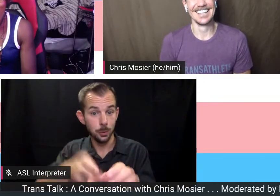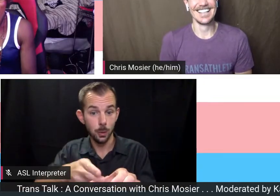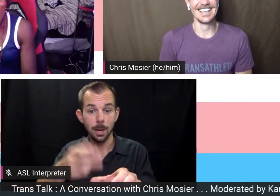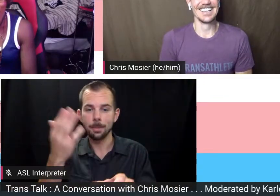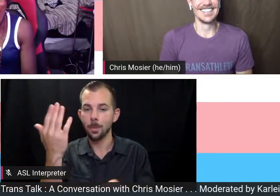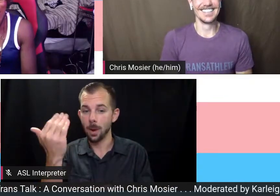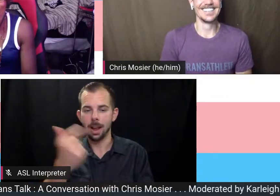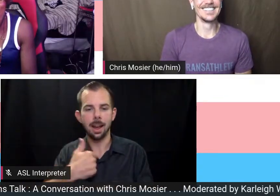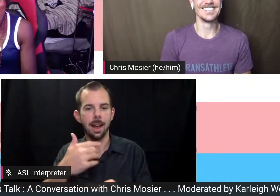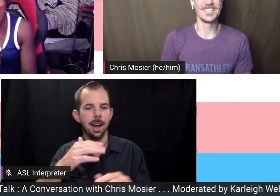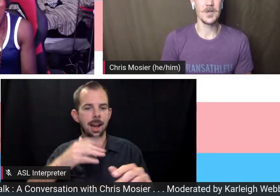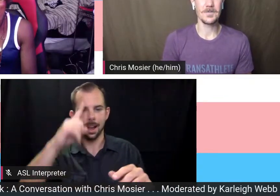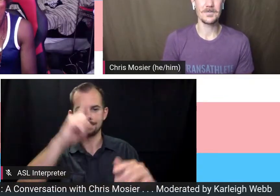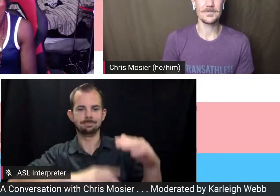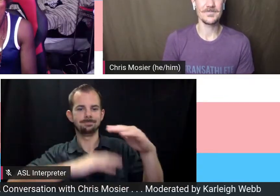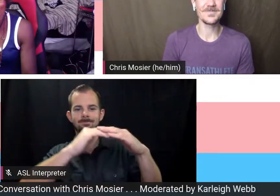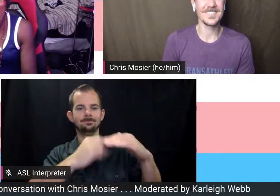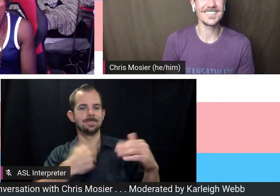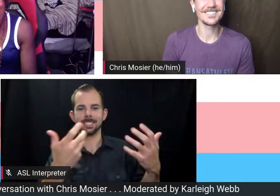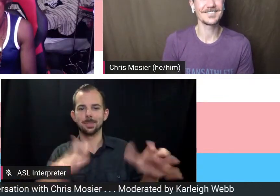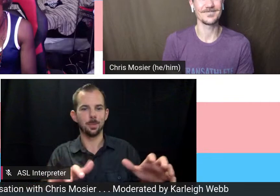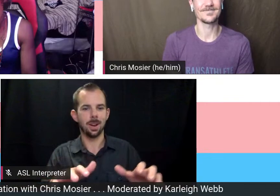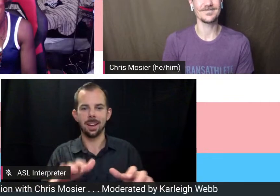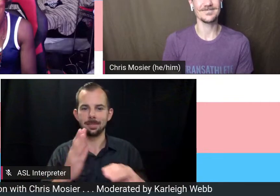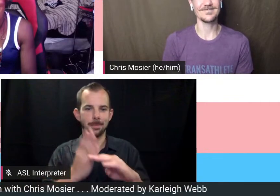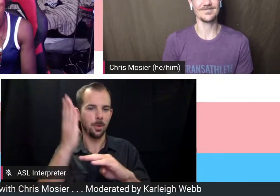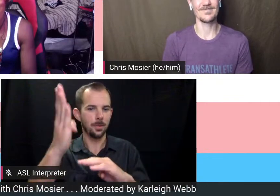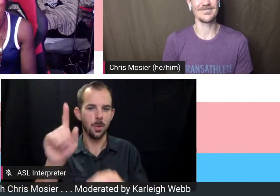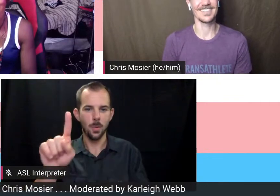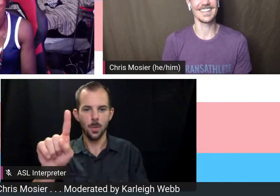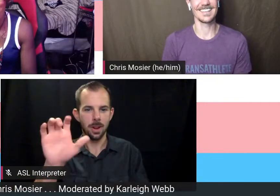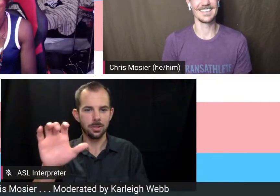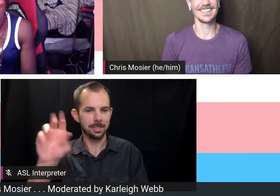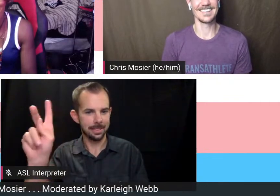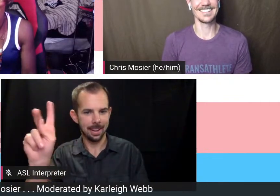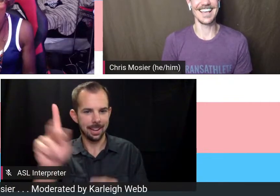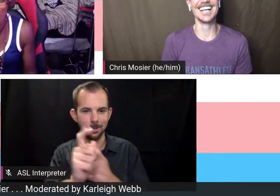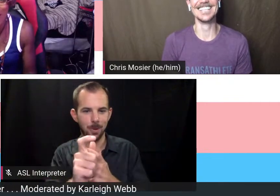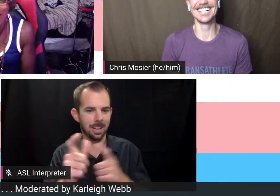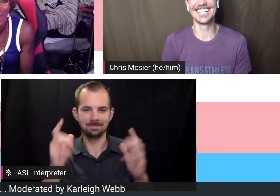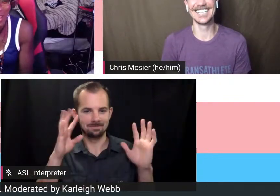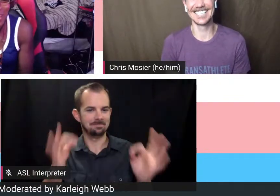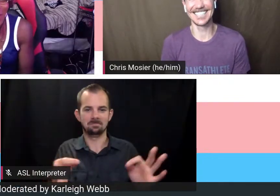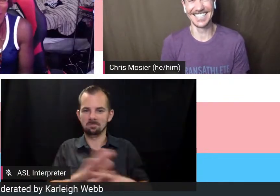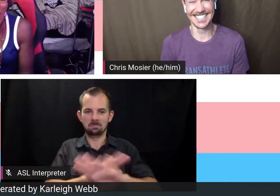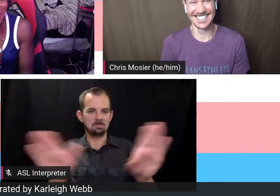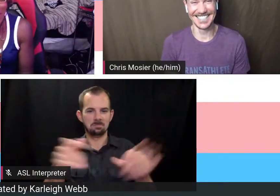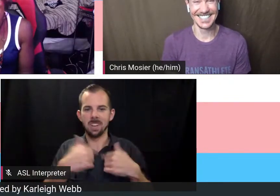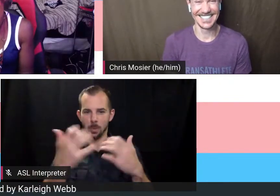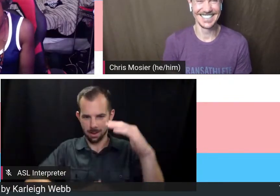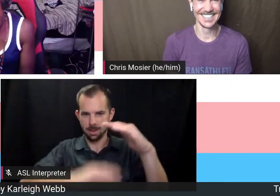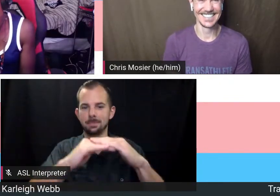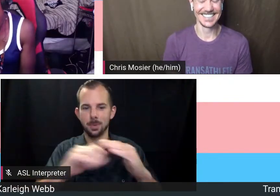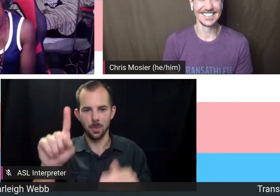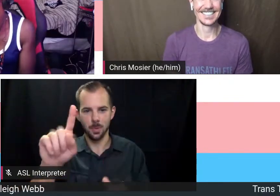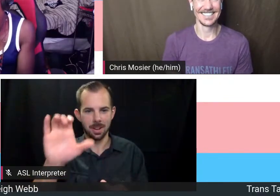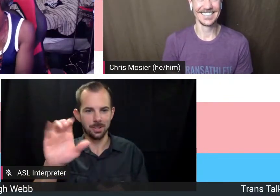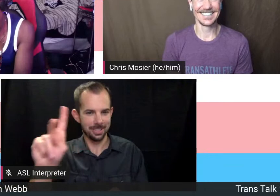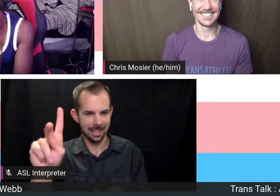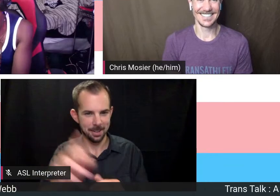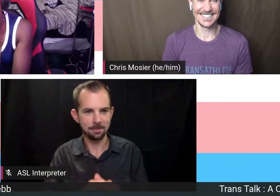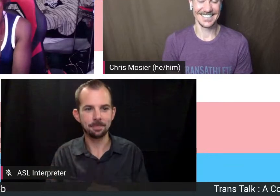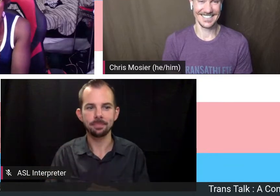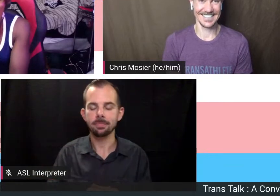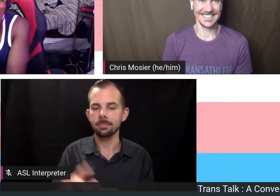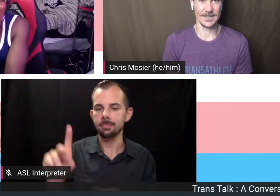See, I had that similar progression, but I don't know about that ultra thing. No, Yeah. even